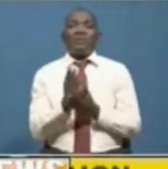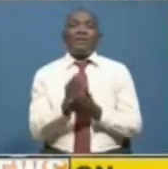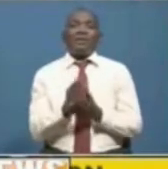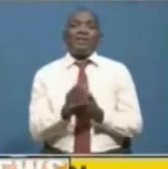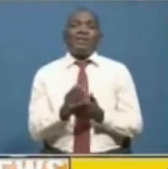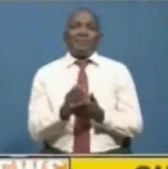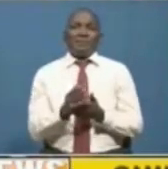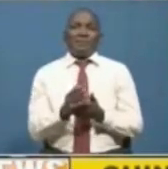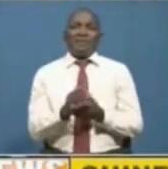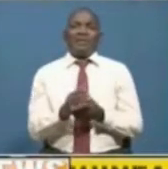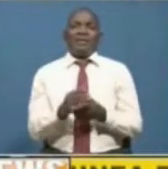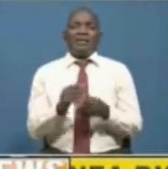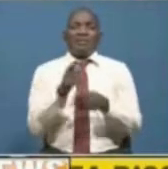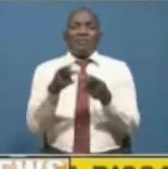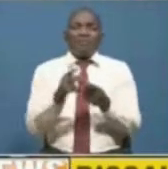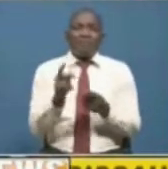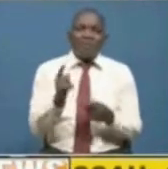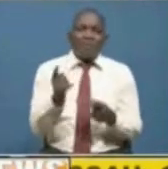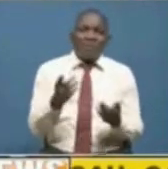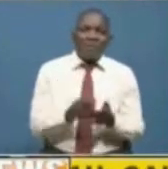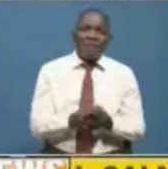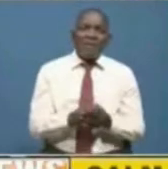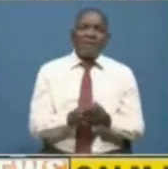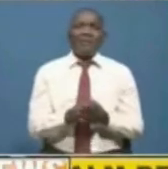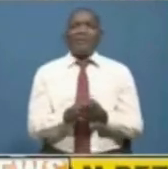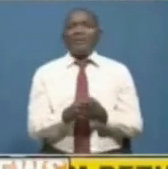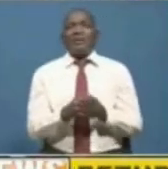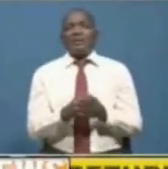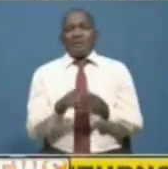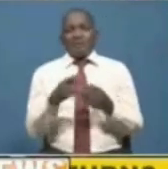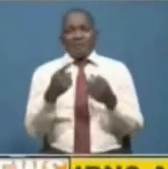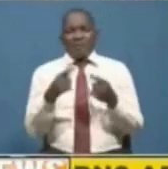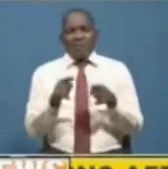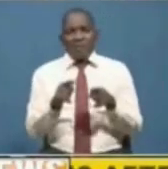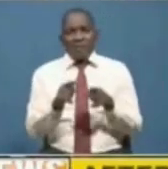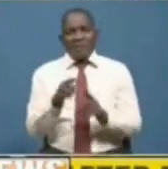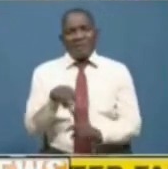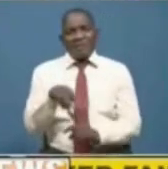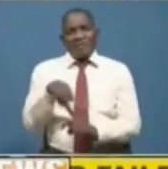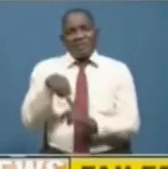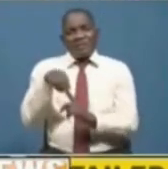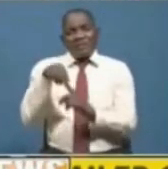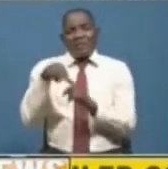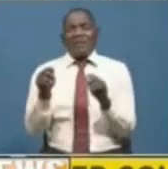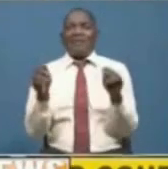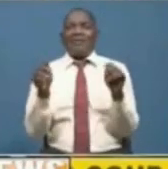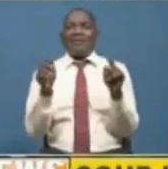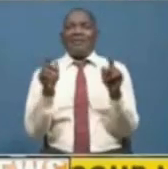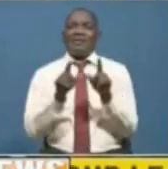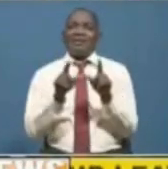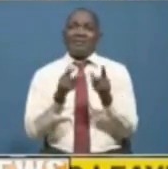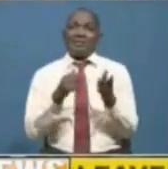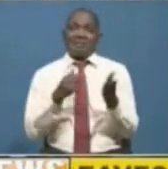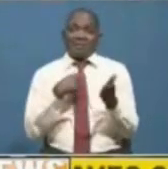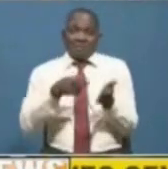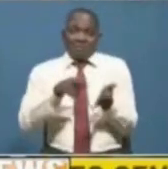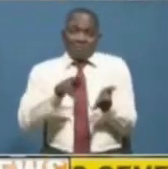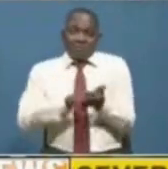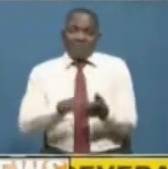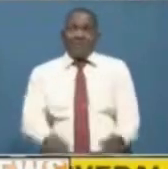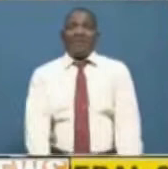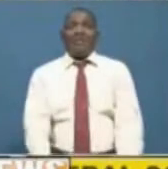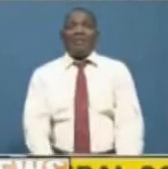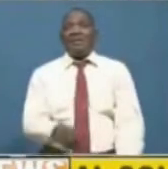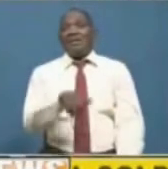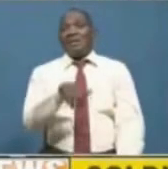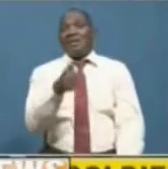geographical indications. That's a bit. Then marriages is only special licenses that we register over here. The rest are